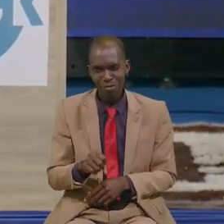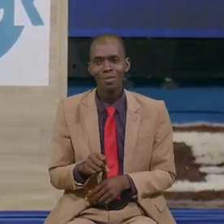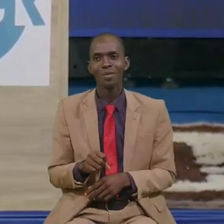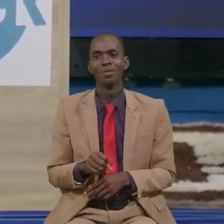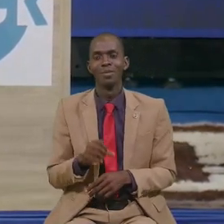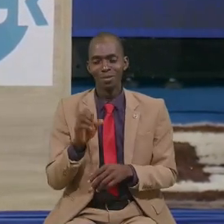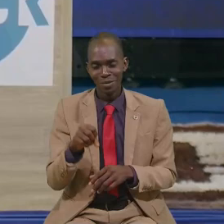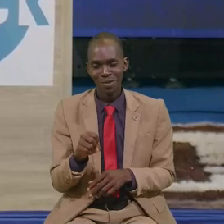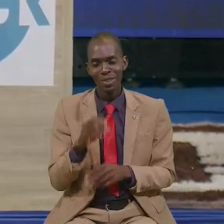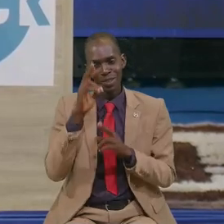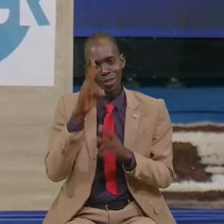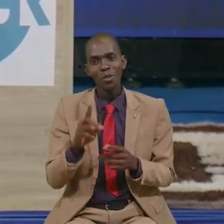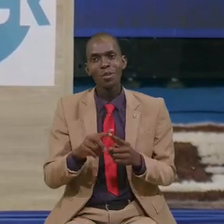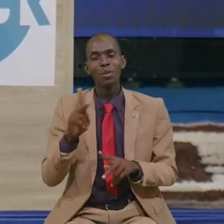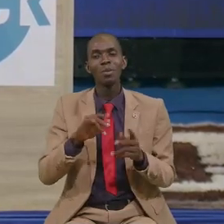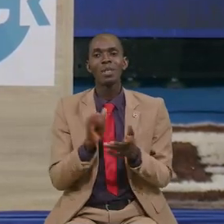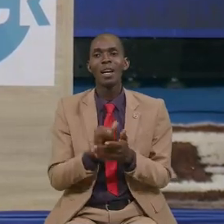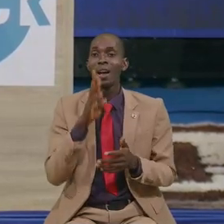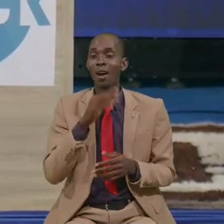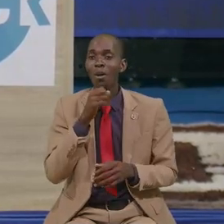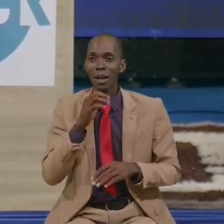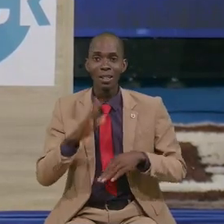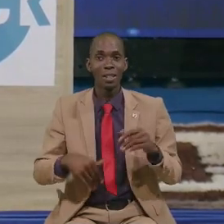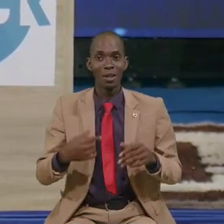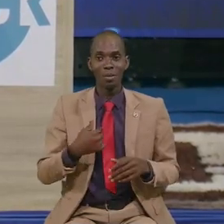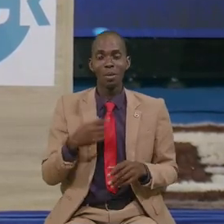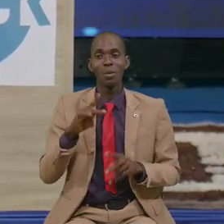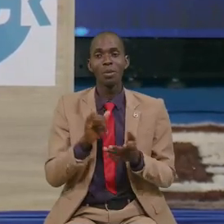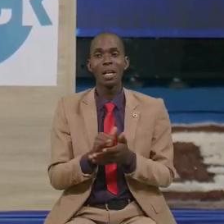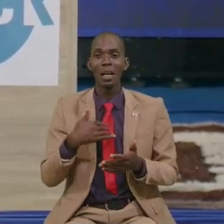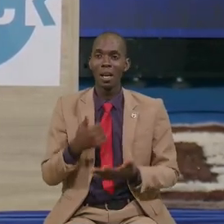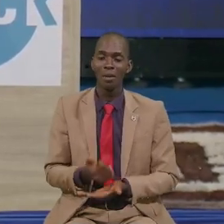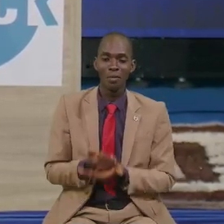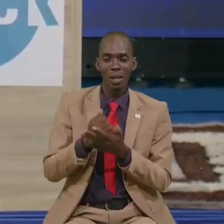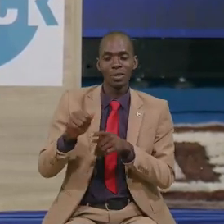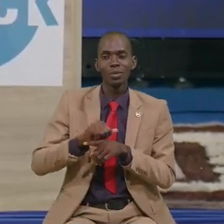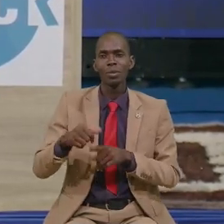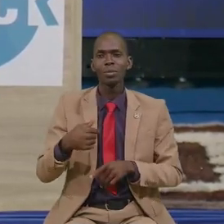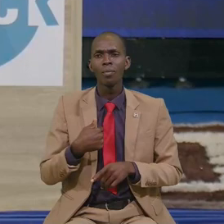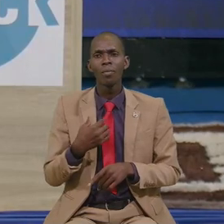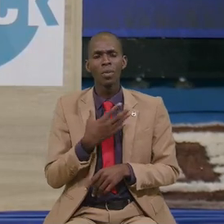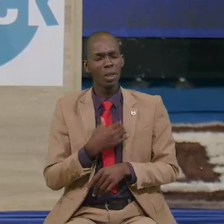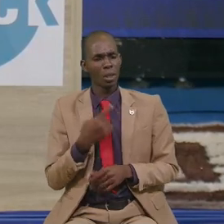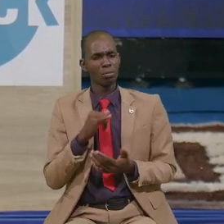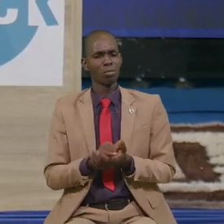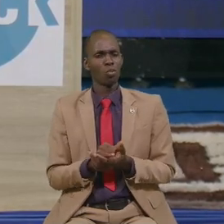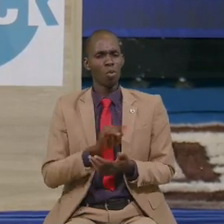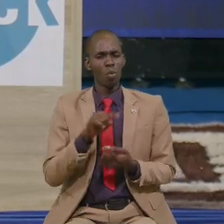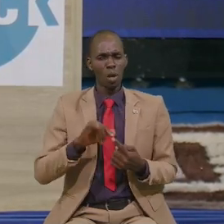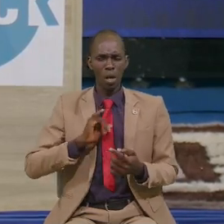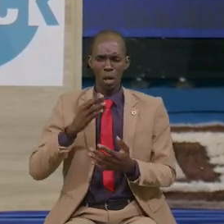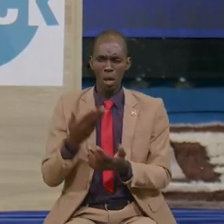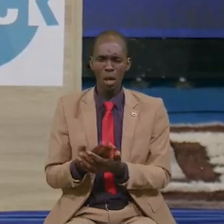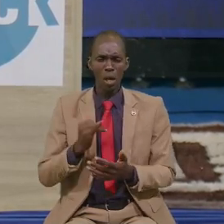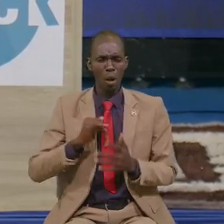the people who are older than me and those who have helped me and trained me. And he said, when I came, I started